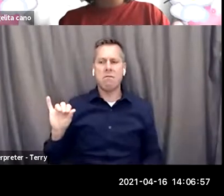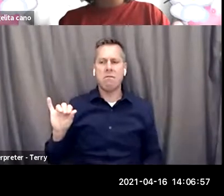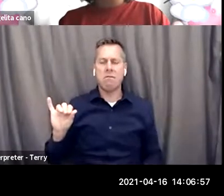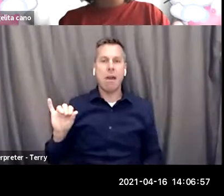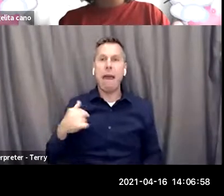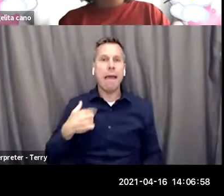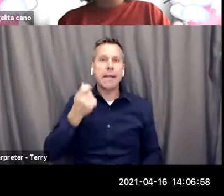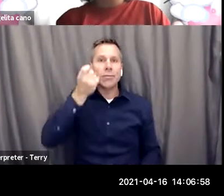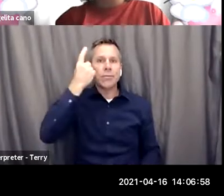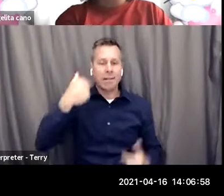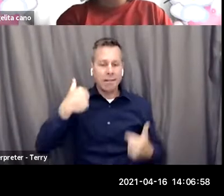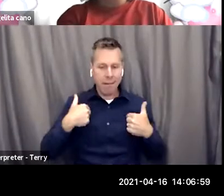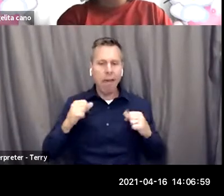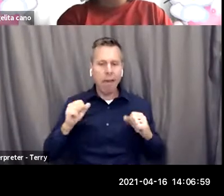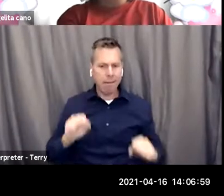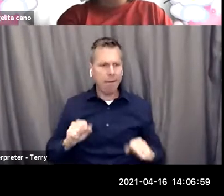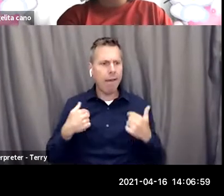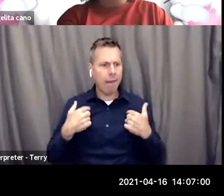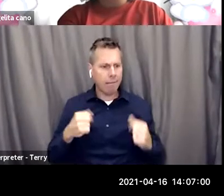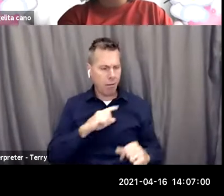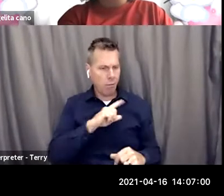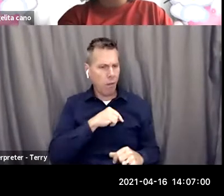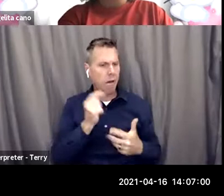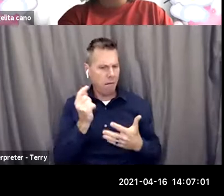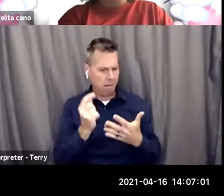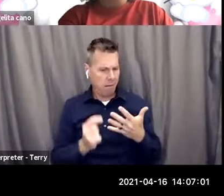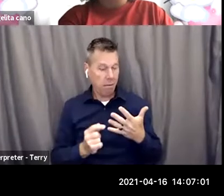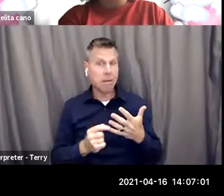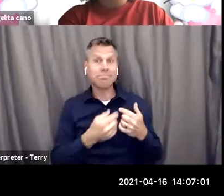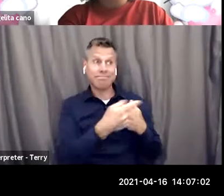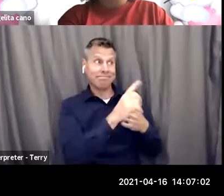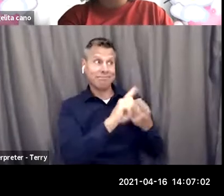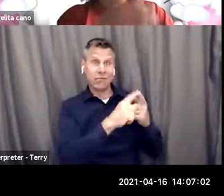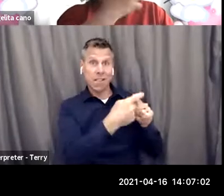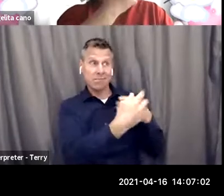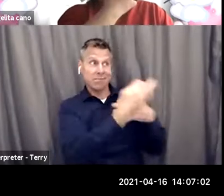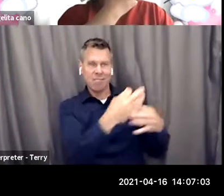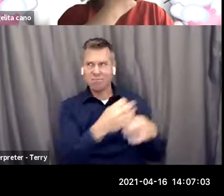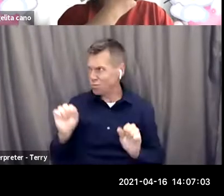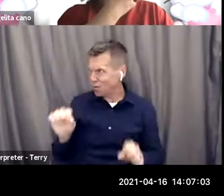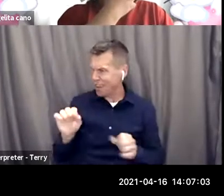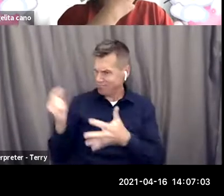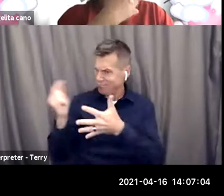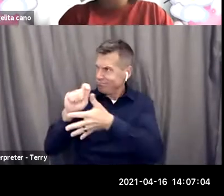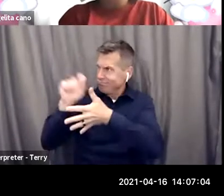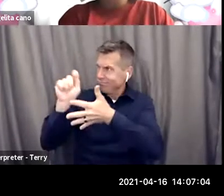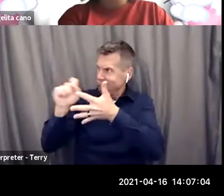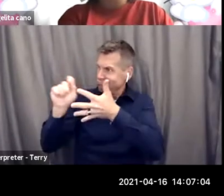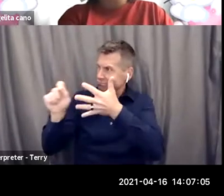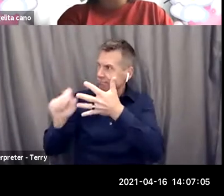that job until my friend explained it to me. So again, this is another thing that's important about being in this pipeline, is